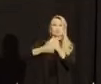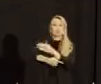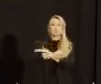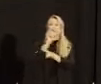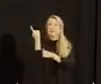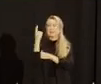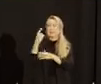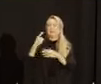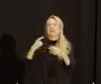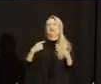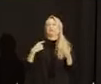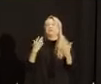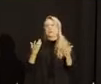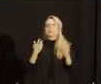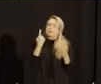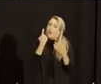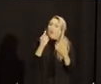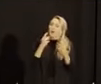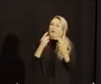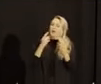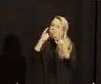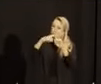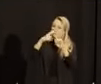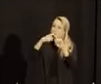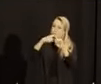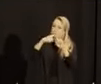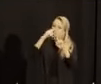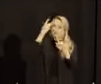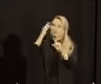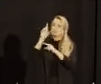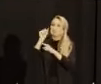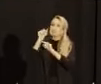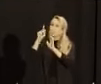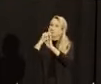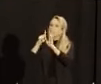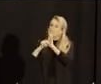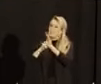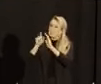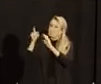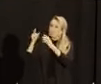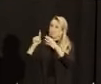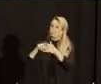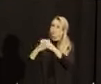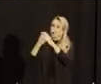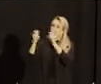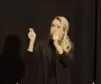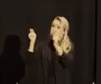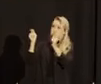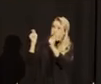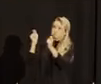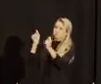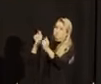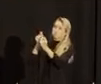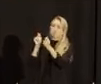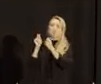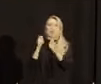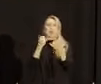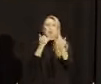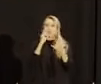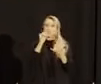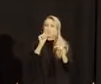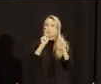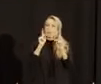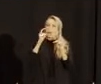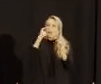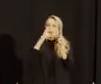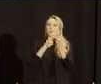because of all the advancements in disability policy, disabled people are able to become parents, like Rebecca. You know,